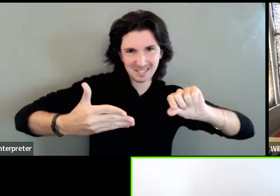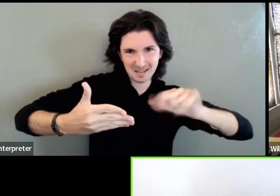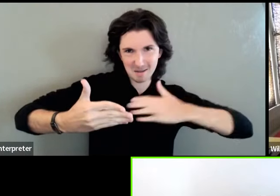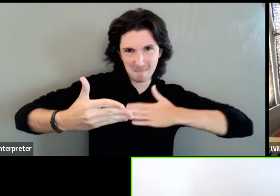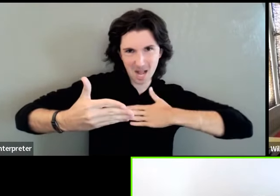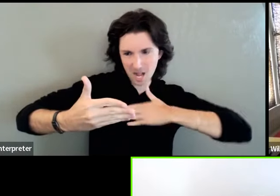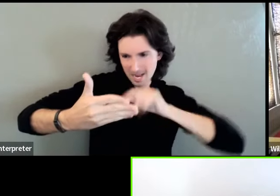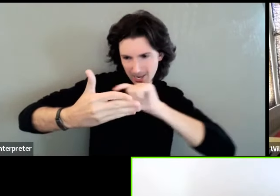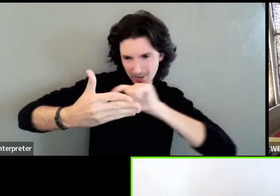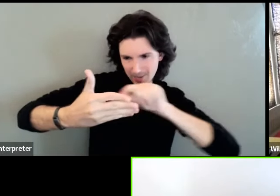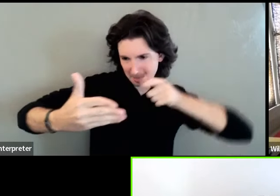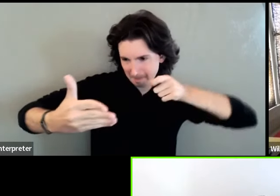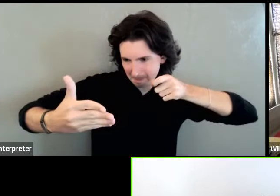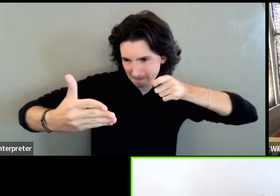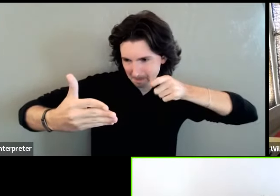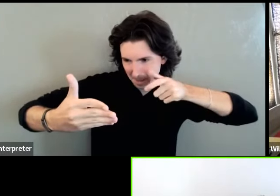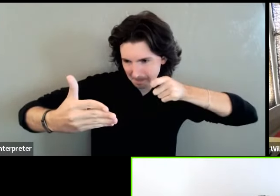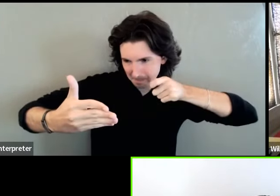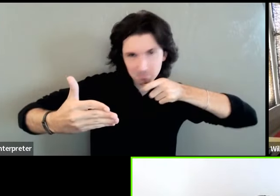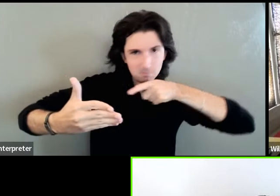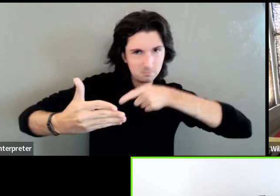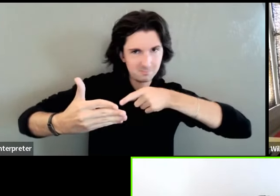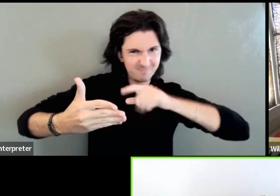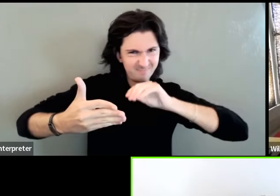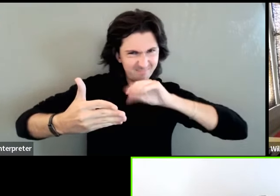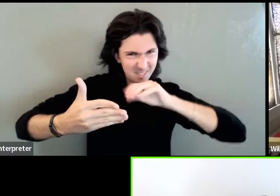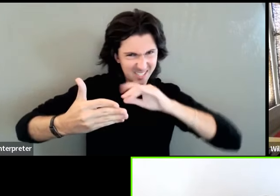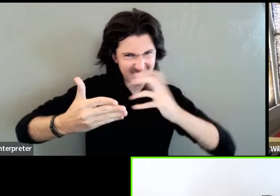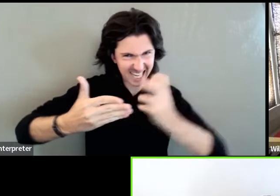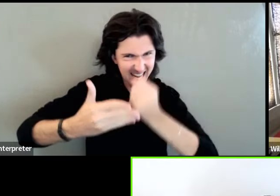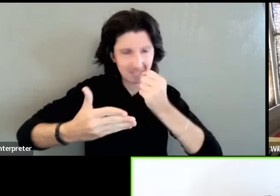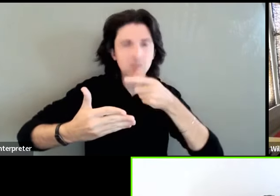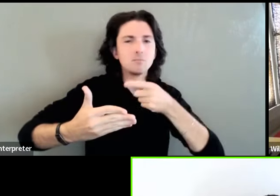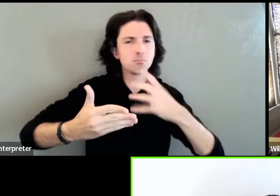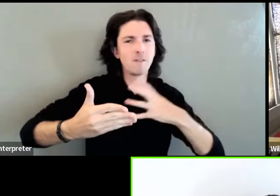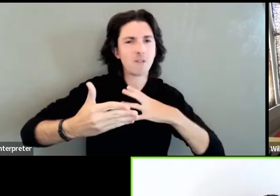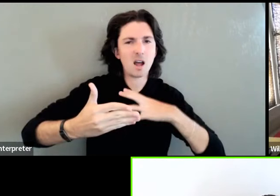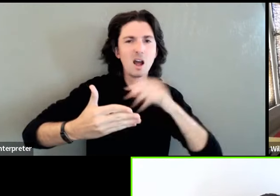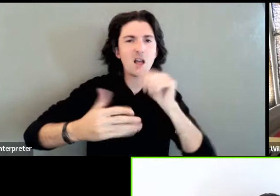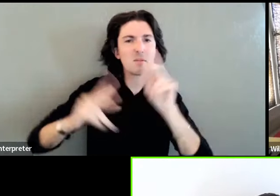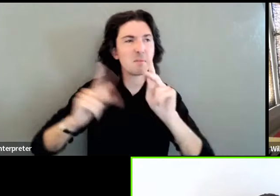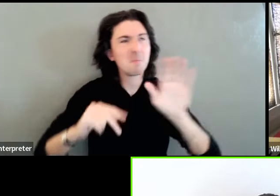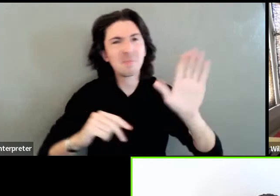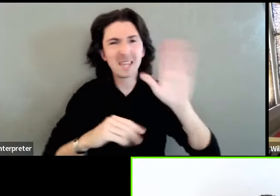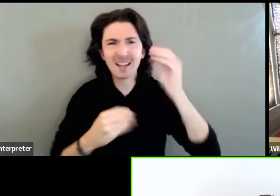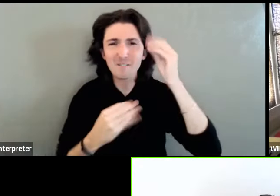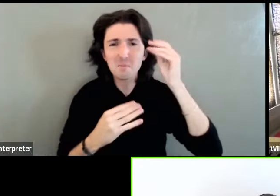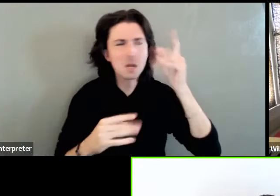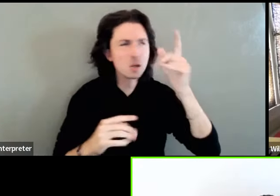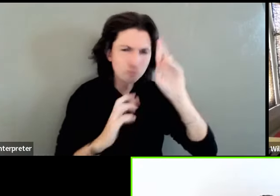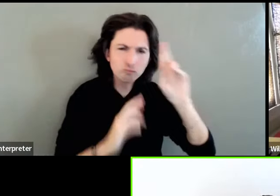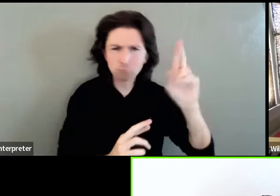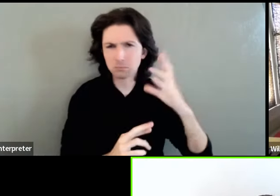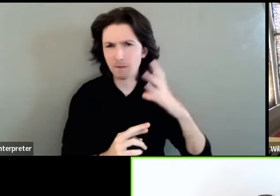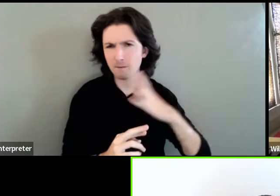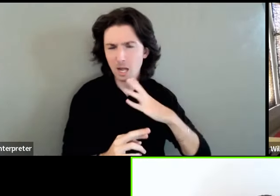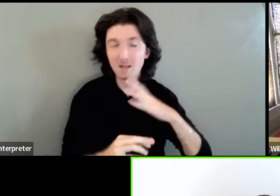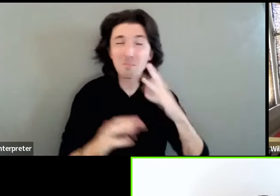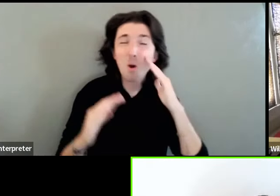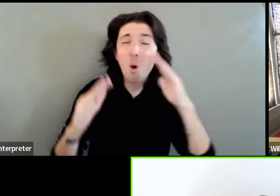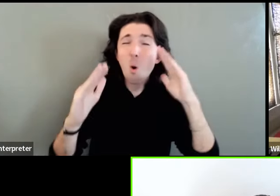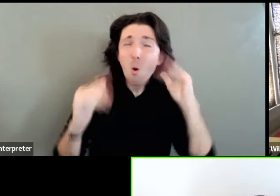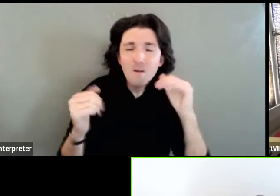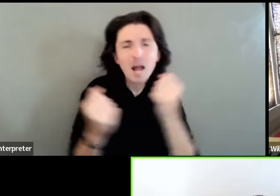keep your own records, take a picture of the Exhibit G, and keep track of that just in case there's a problem. Hopefully there won't be. Hopefully everything will be okay. But